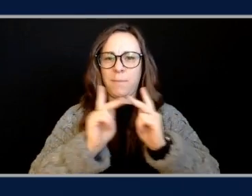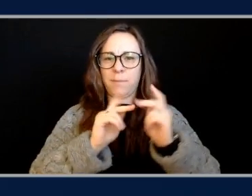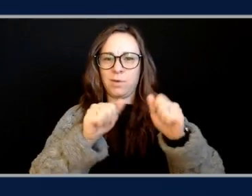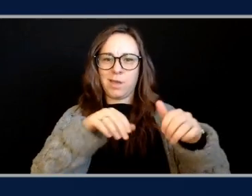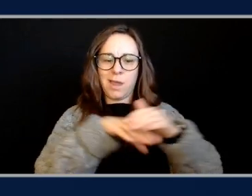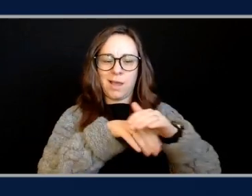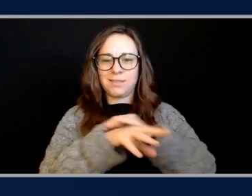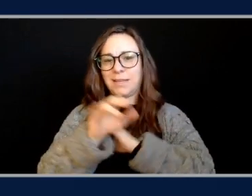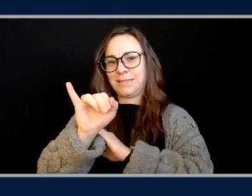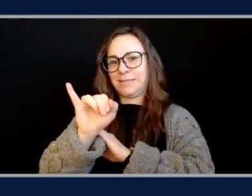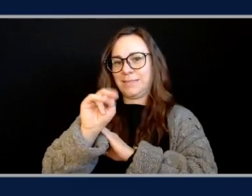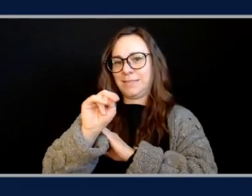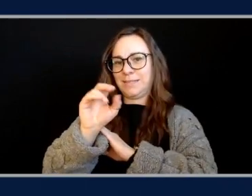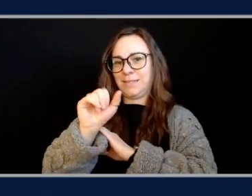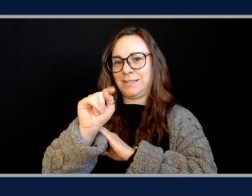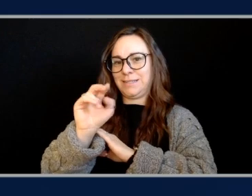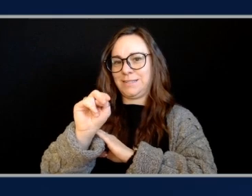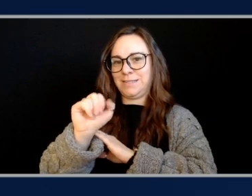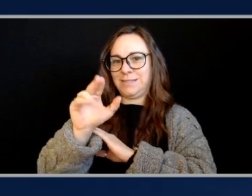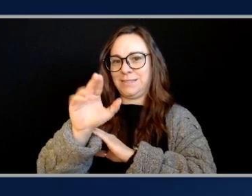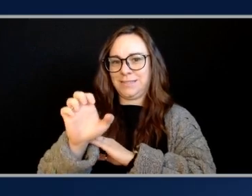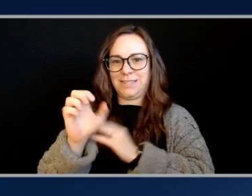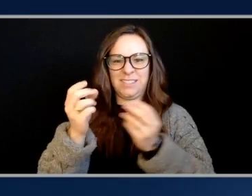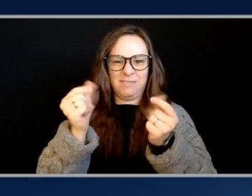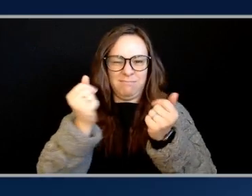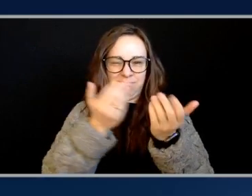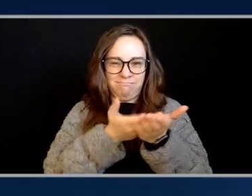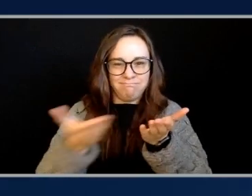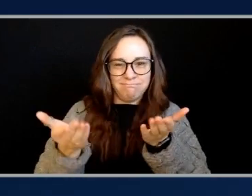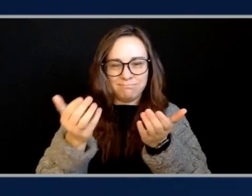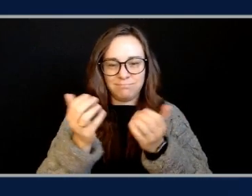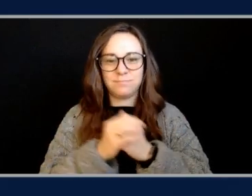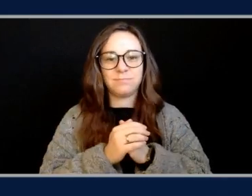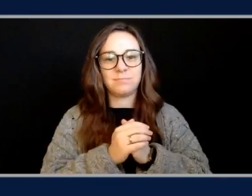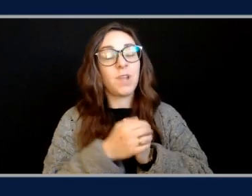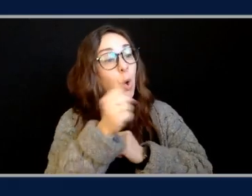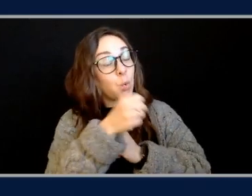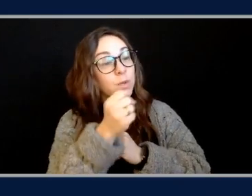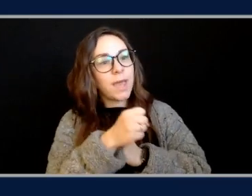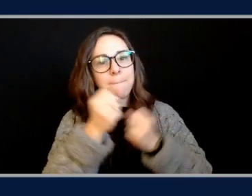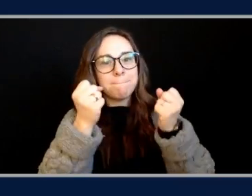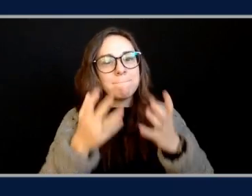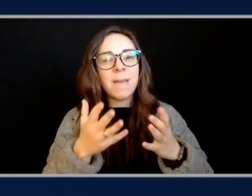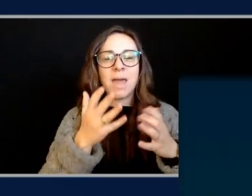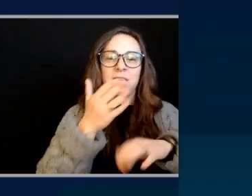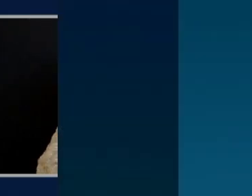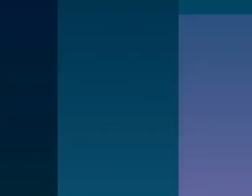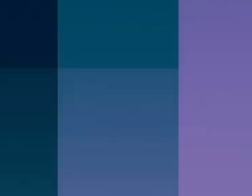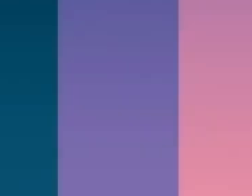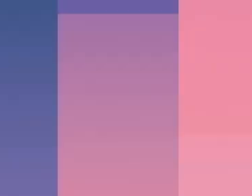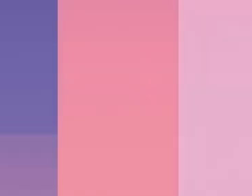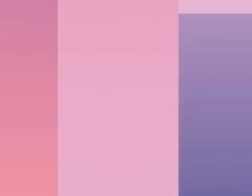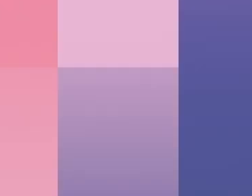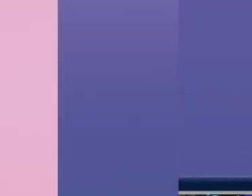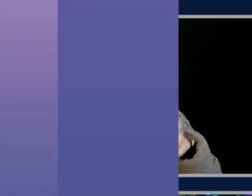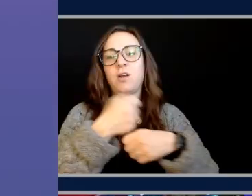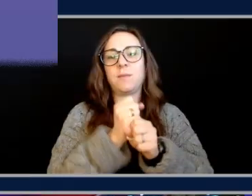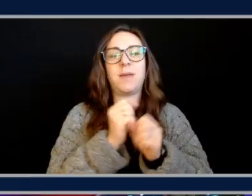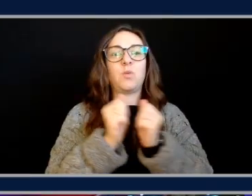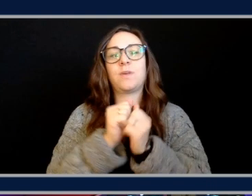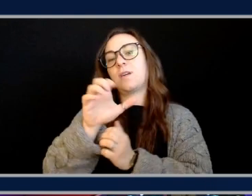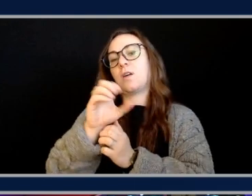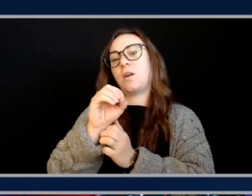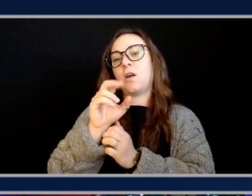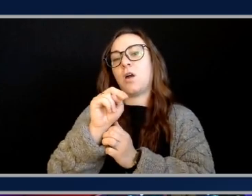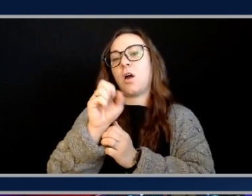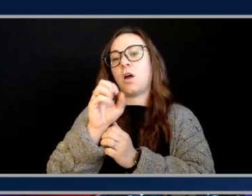James. Yeah, I think there's a lot of enhancements we've made to help you with your instance selection through the console. So I just wanted to kind of showcase a couple as we go